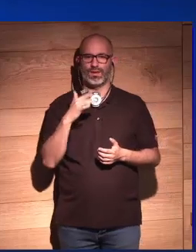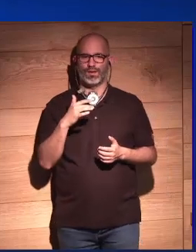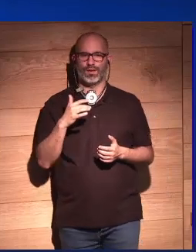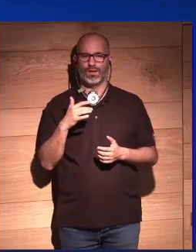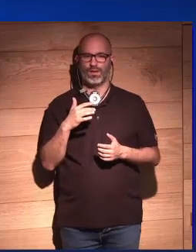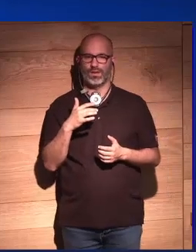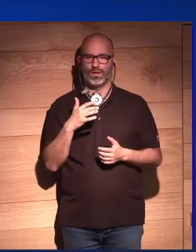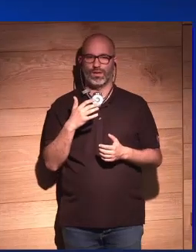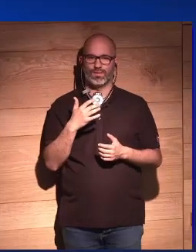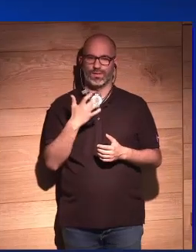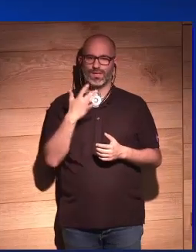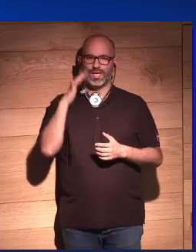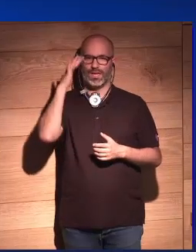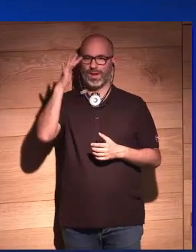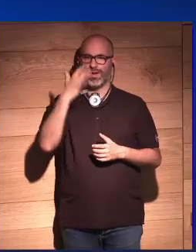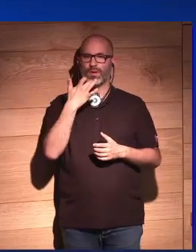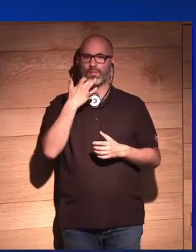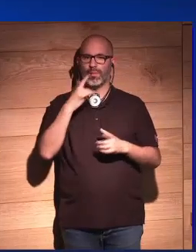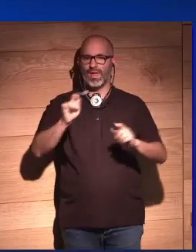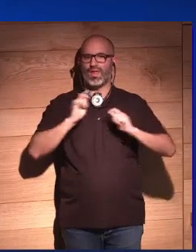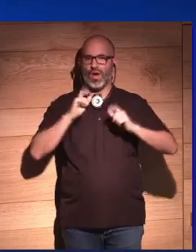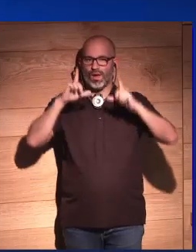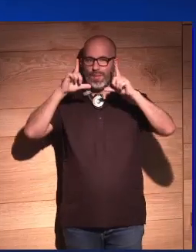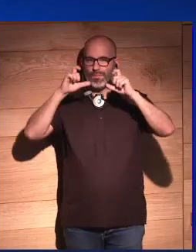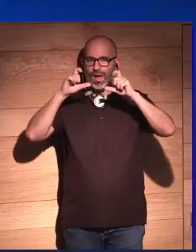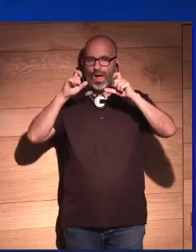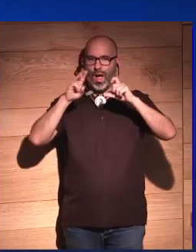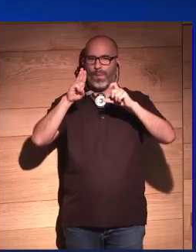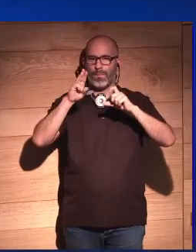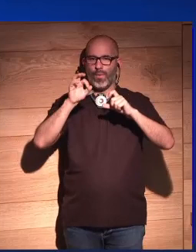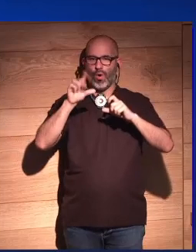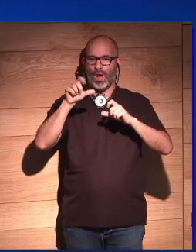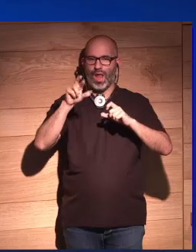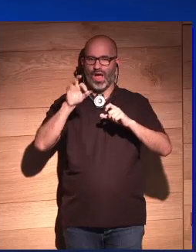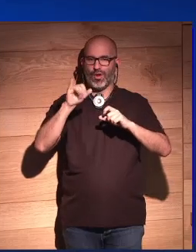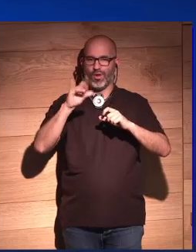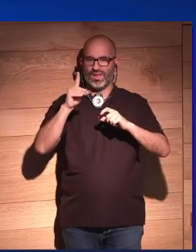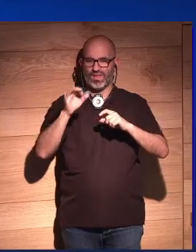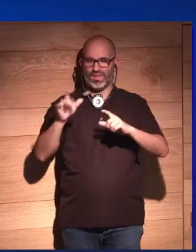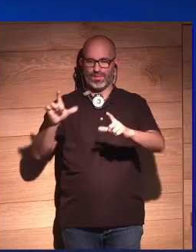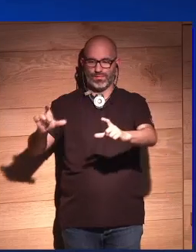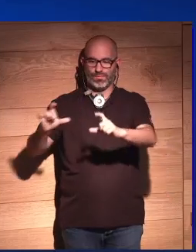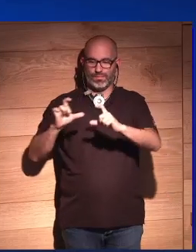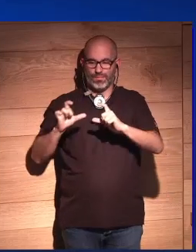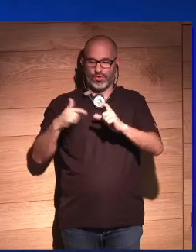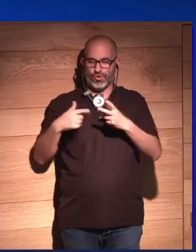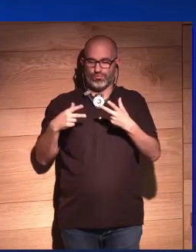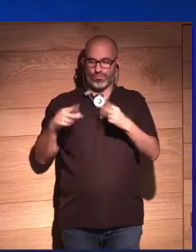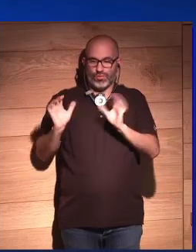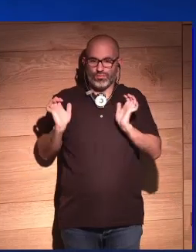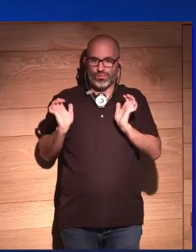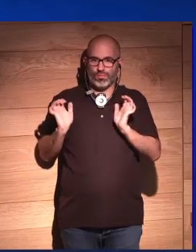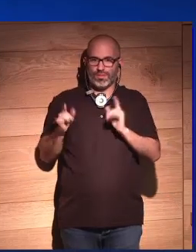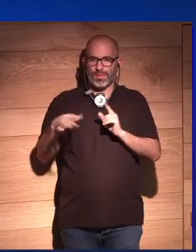of branching characters are something that, you know, with the AI technology, I'm watching